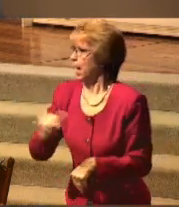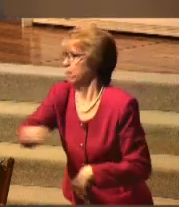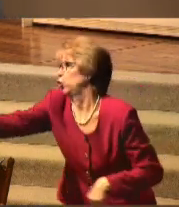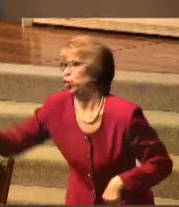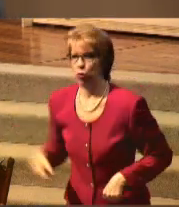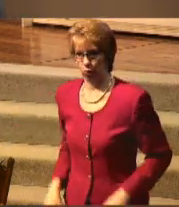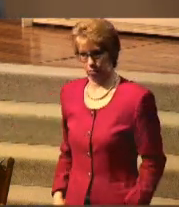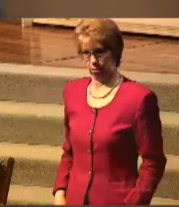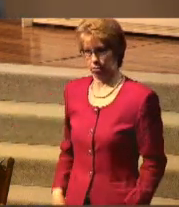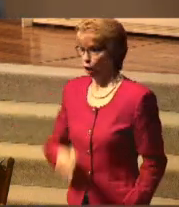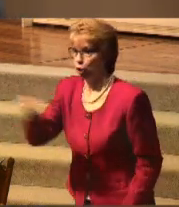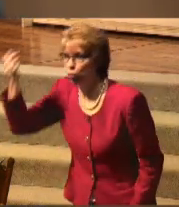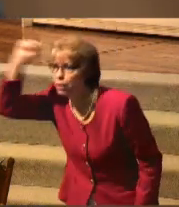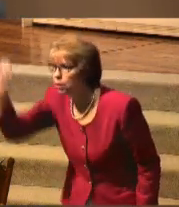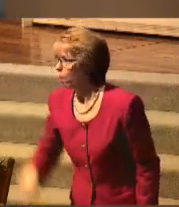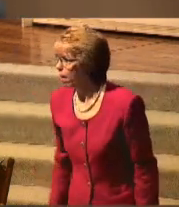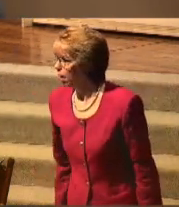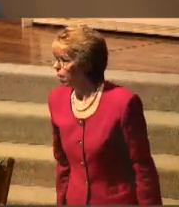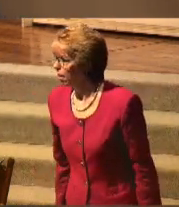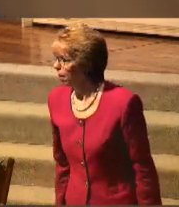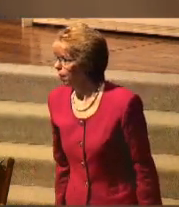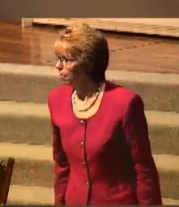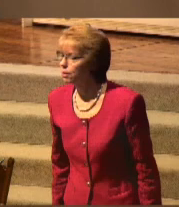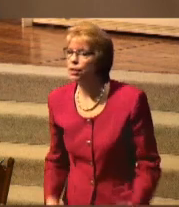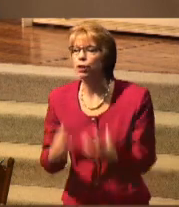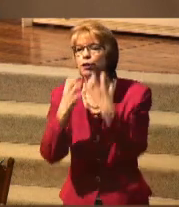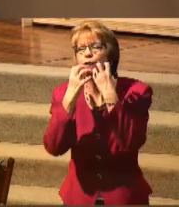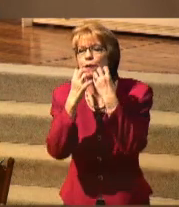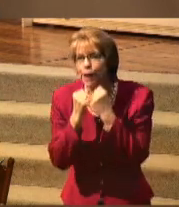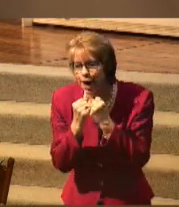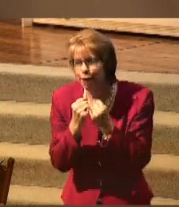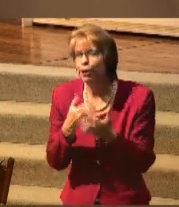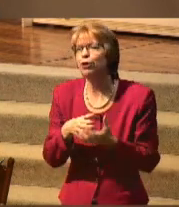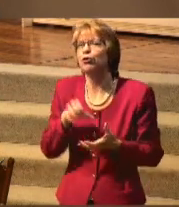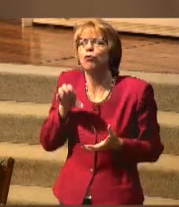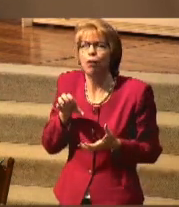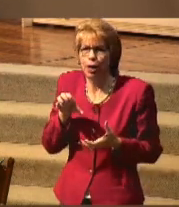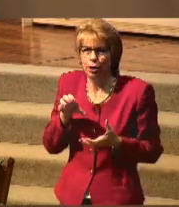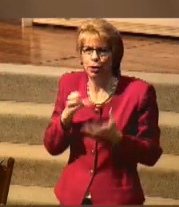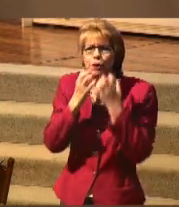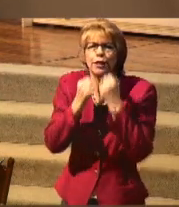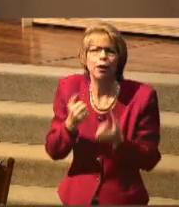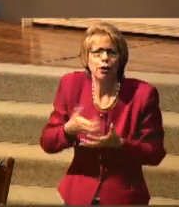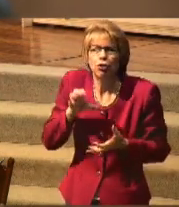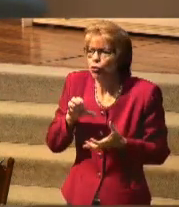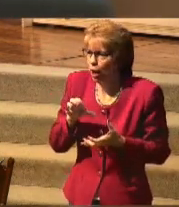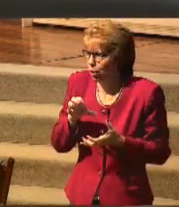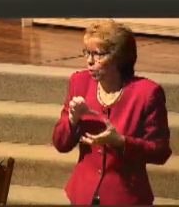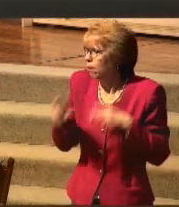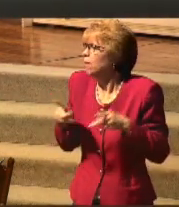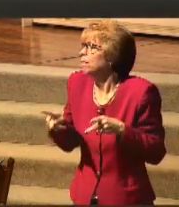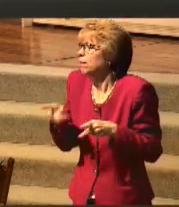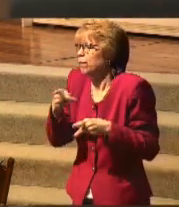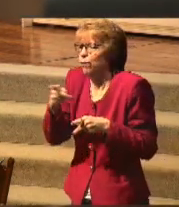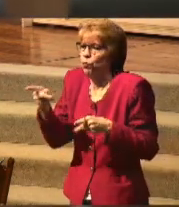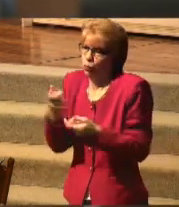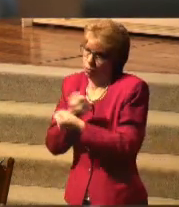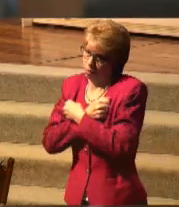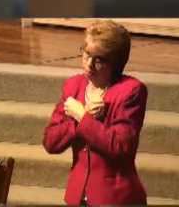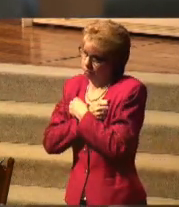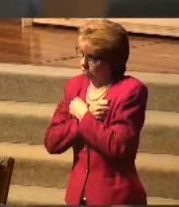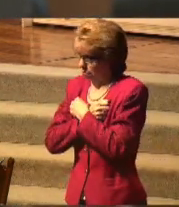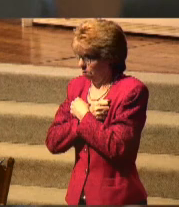that to heart. Cherish the treasure. Cherish the treasure of those that you love. The